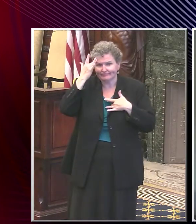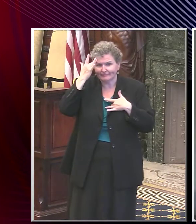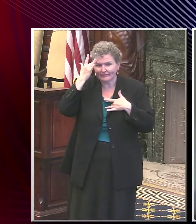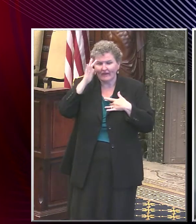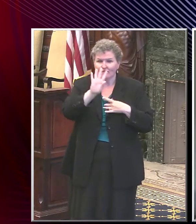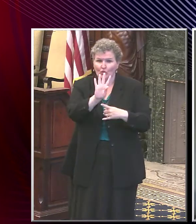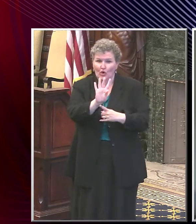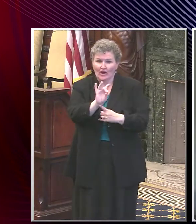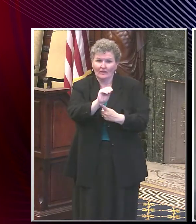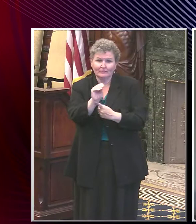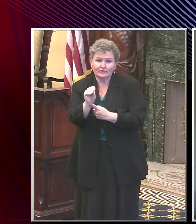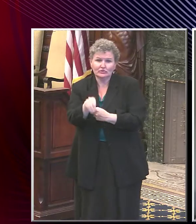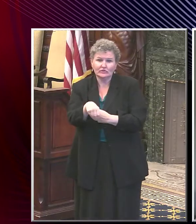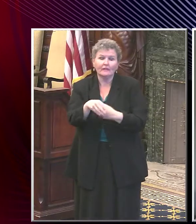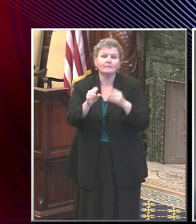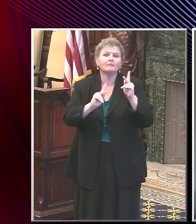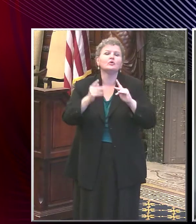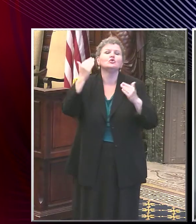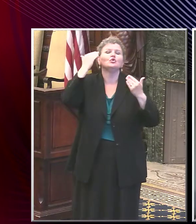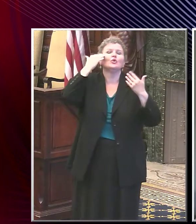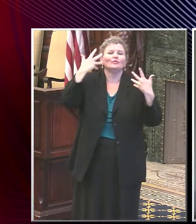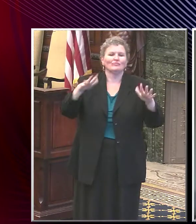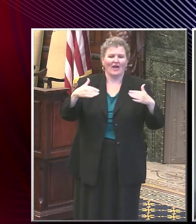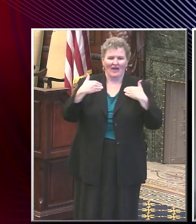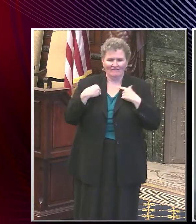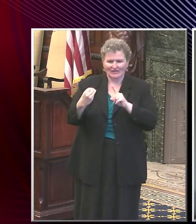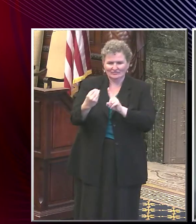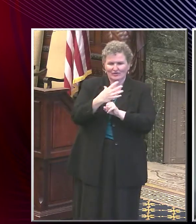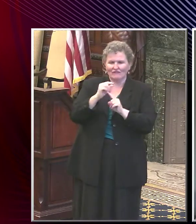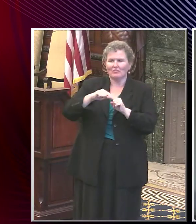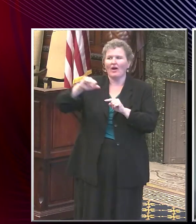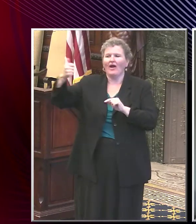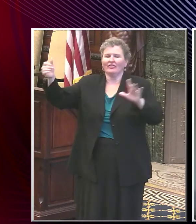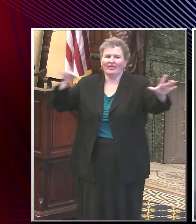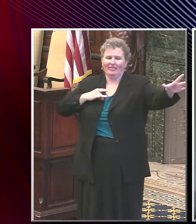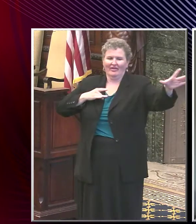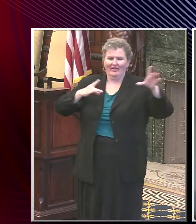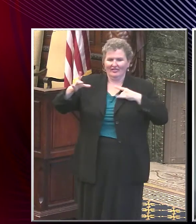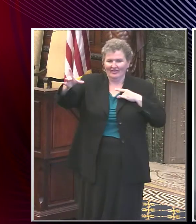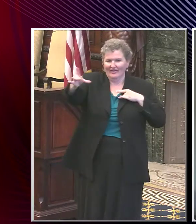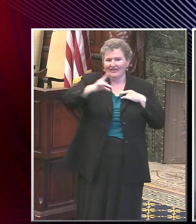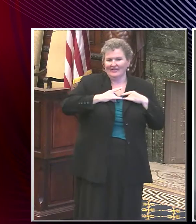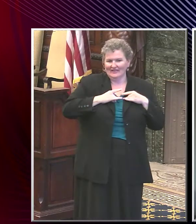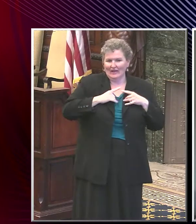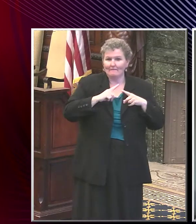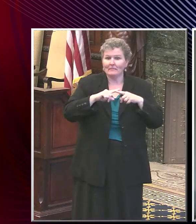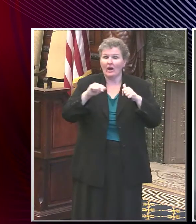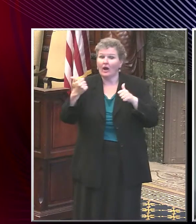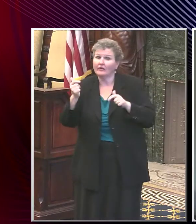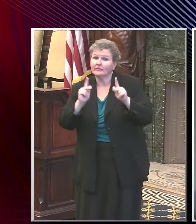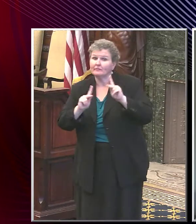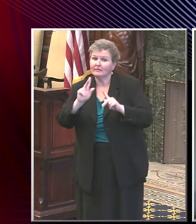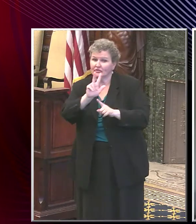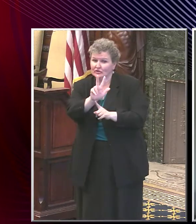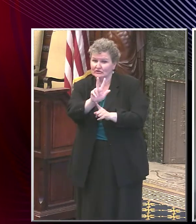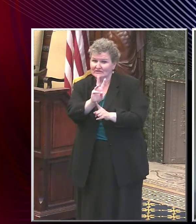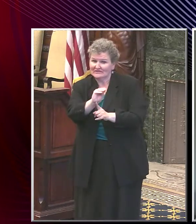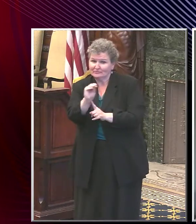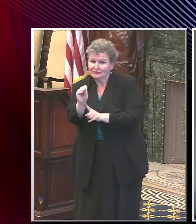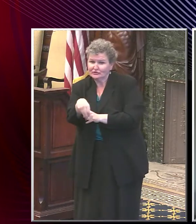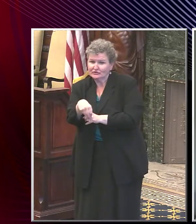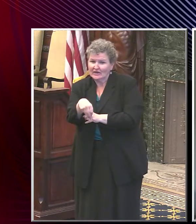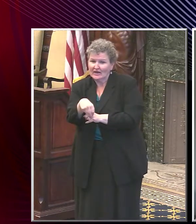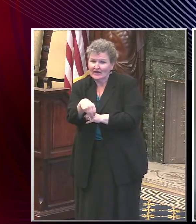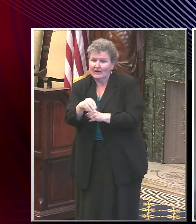we interviewed knew that they were exposed to someone else with COVID infection. And of those, 36%, the COVID case that they were